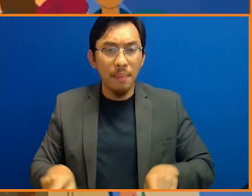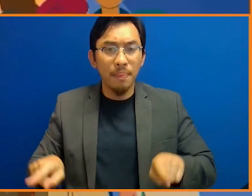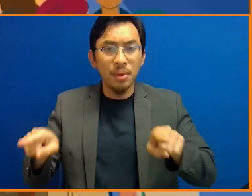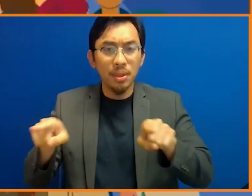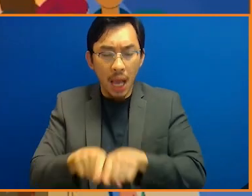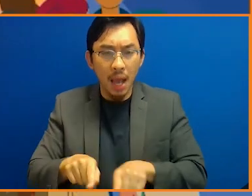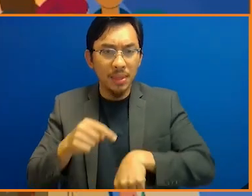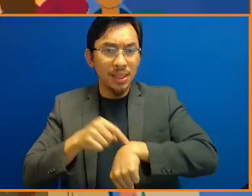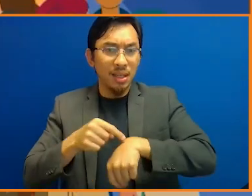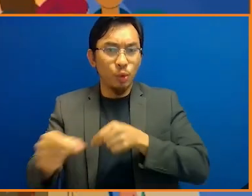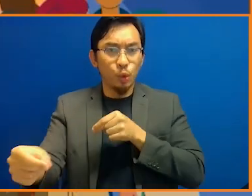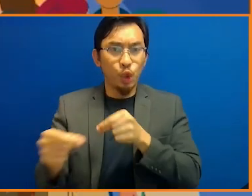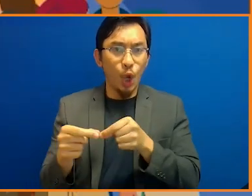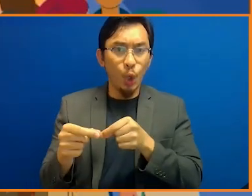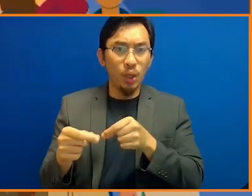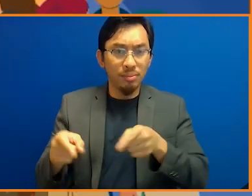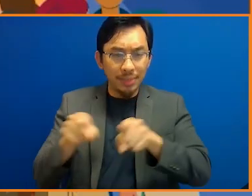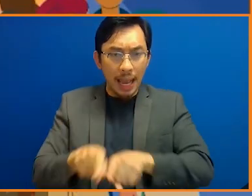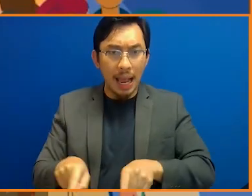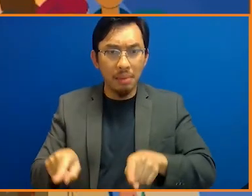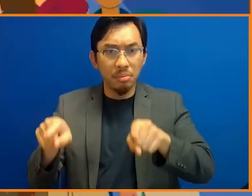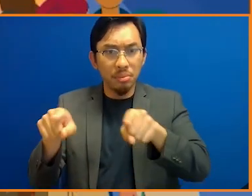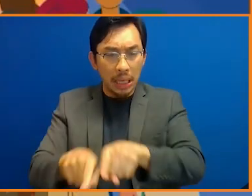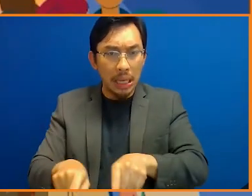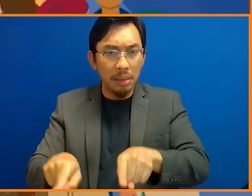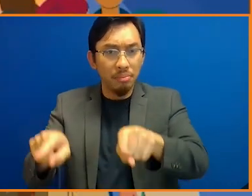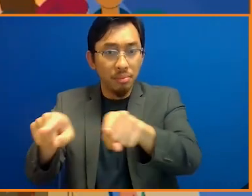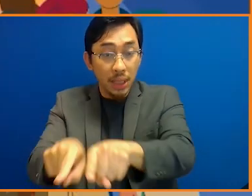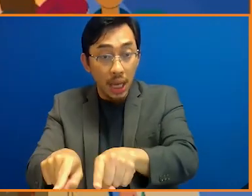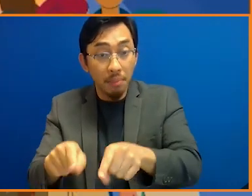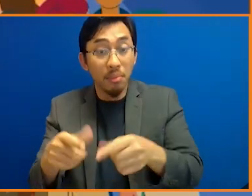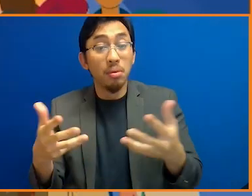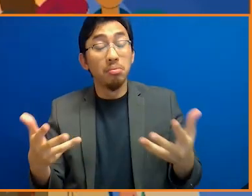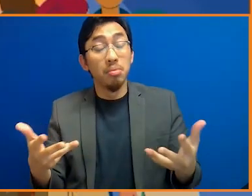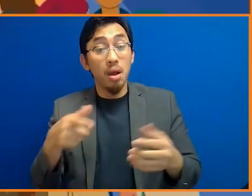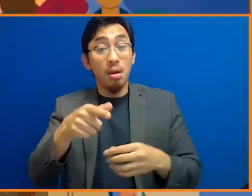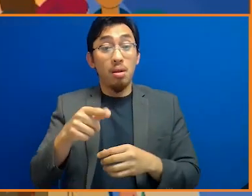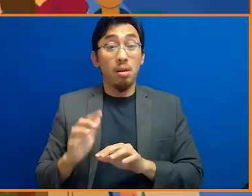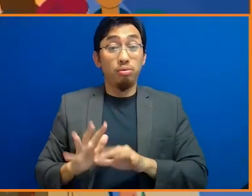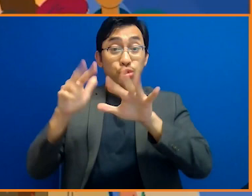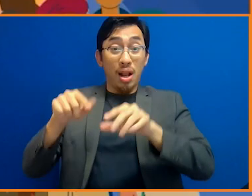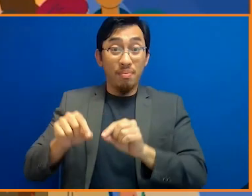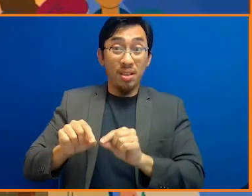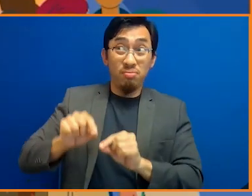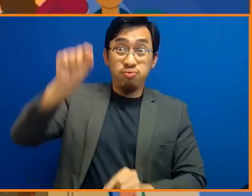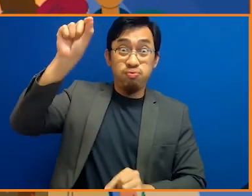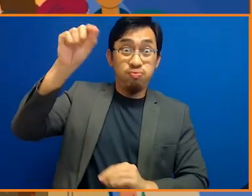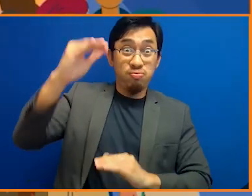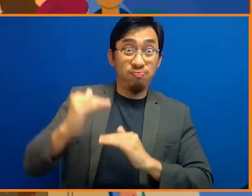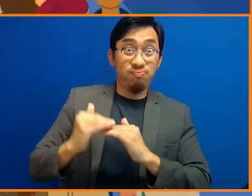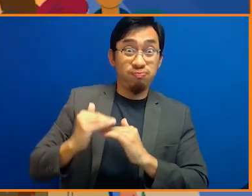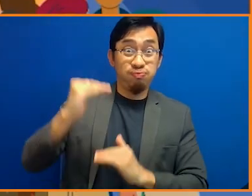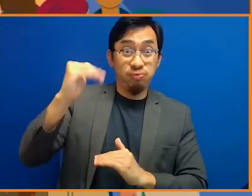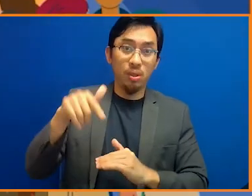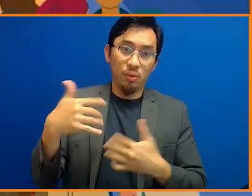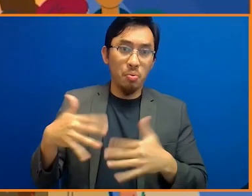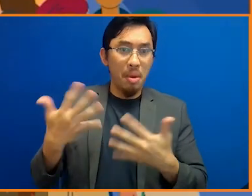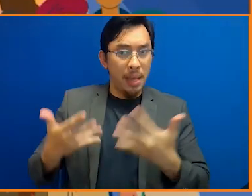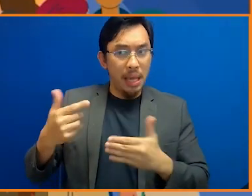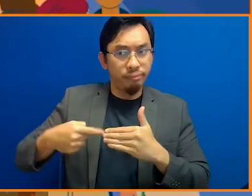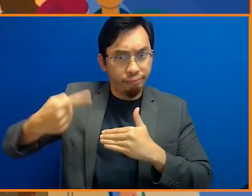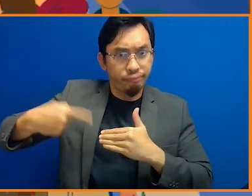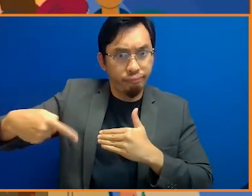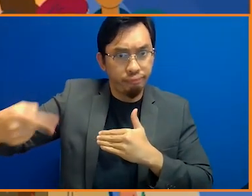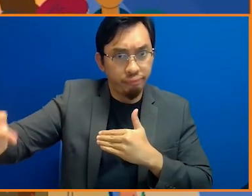or return period will become short, or that such certain height of tsunami could become more frequent.